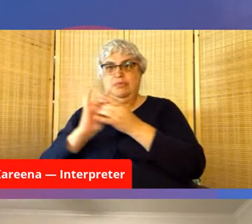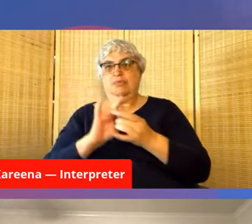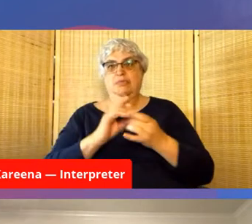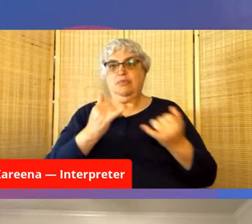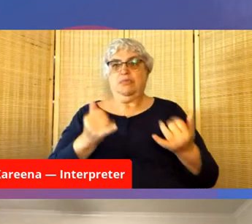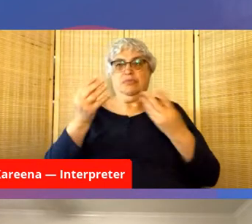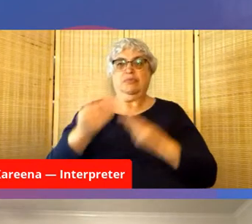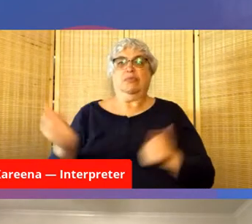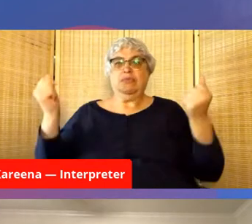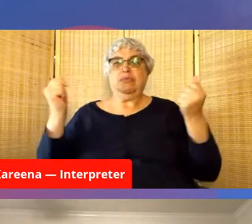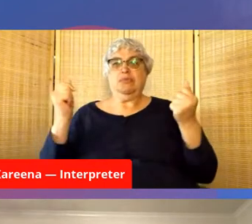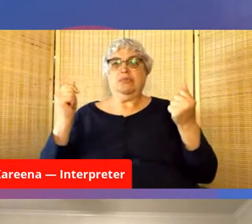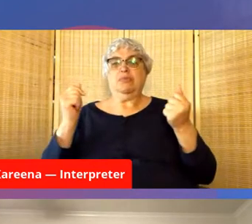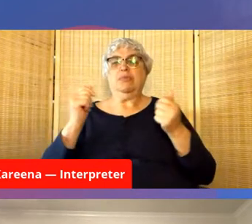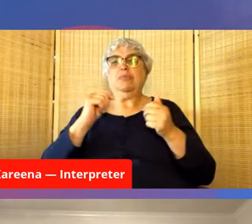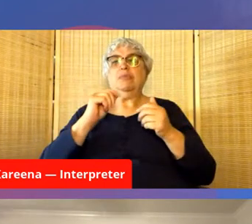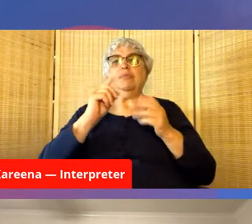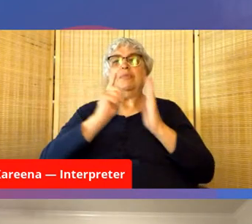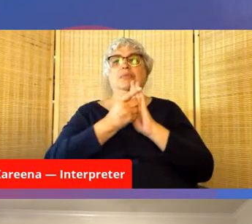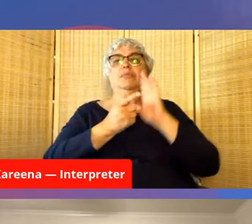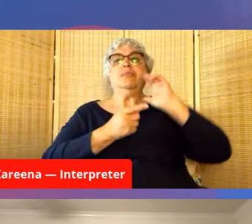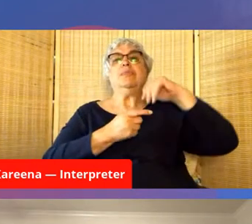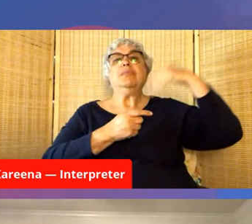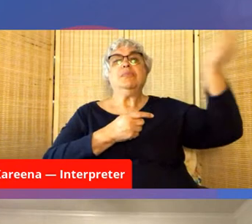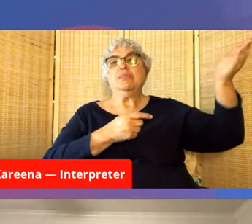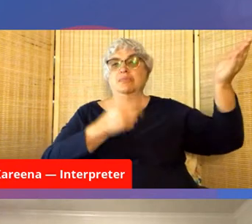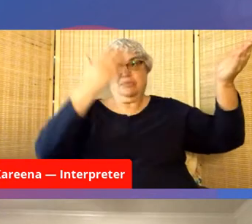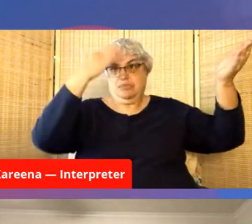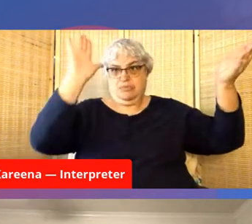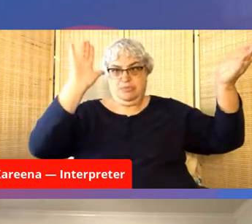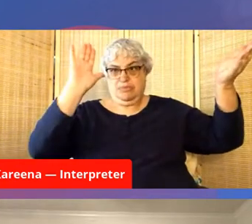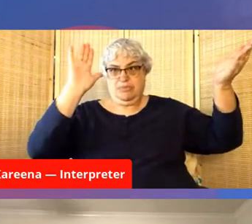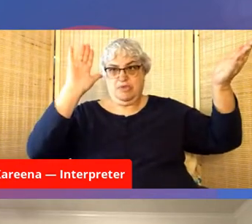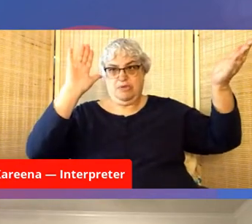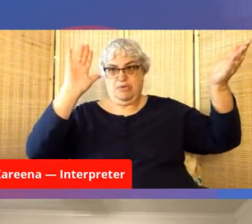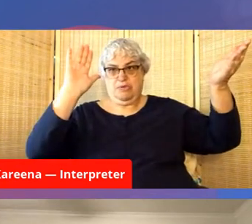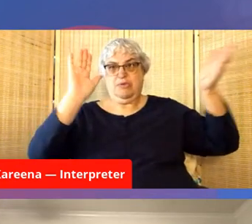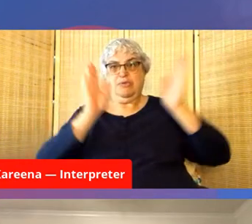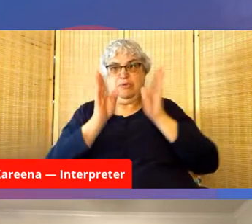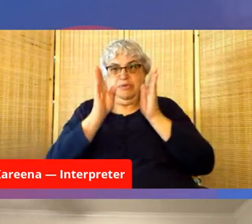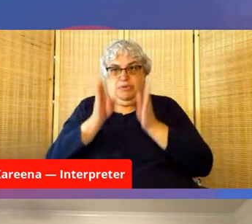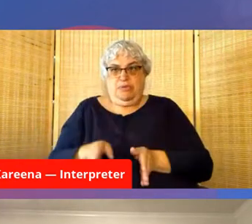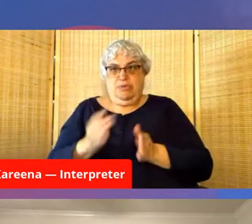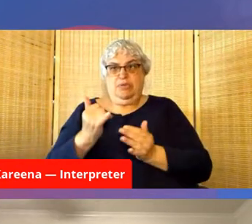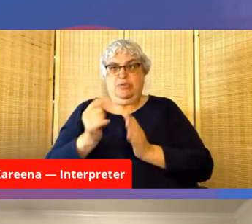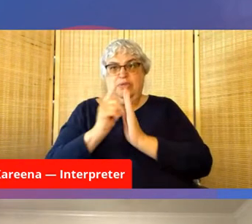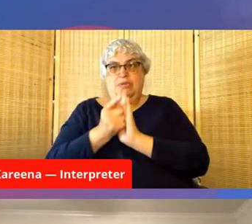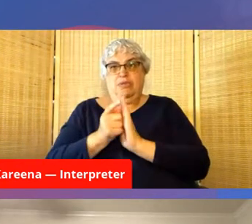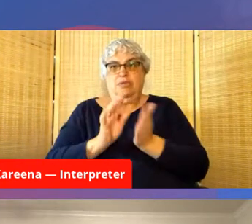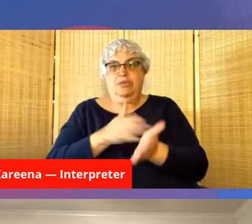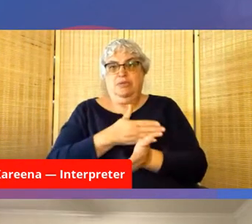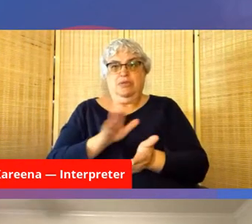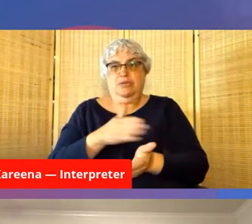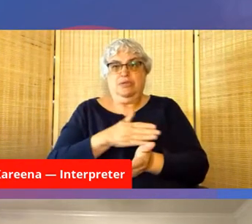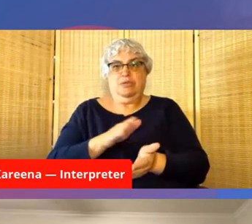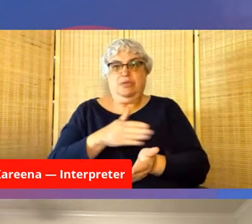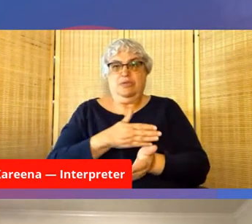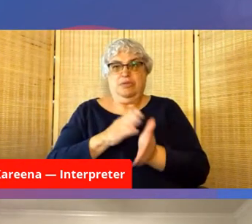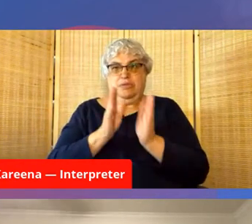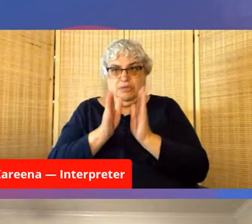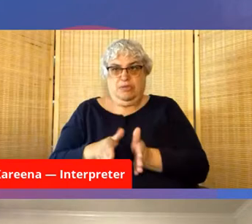anymore. The moment which is going to come next, we don't know what's going to happen. So this moment is true. The musically is also that's